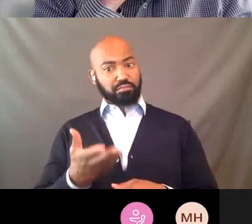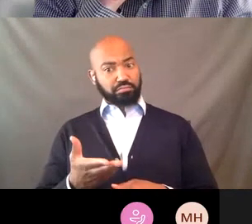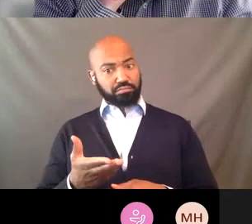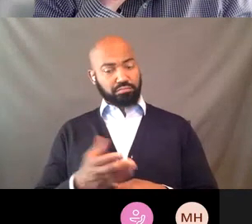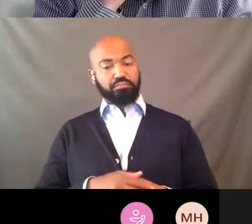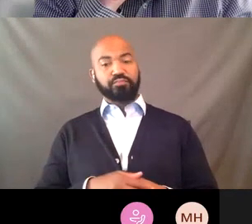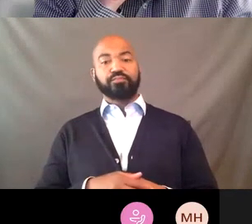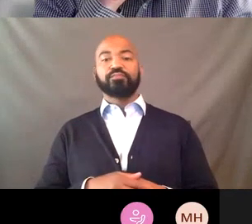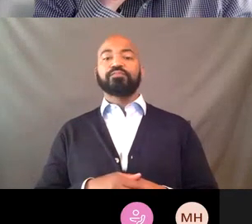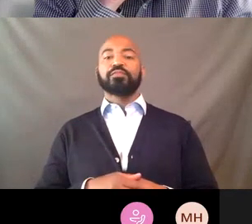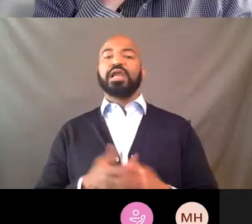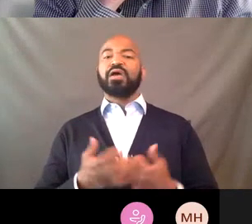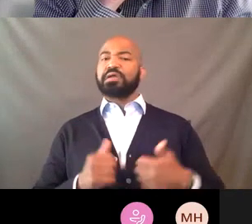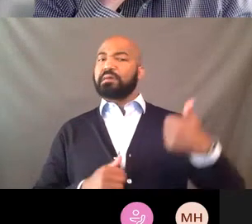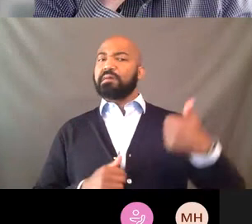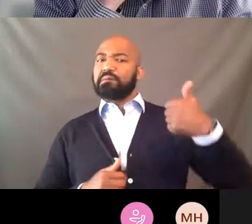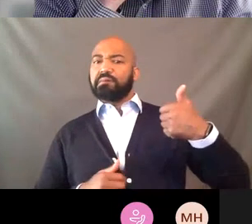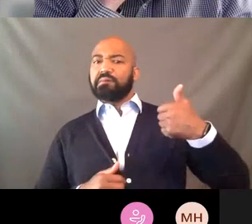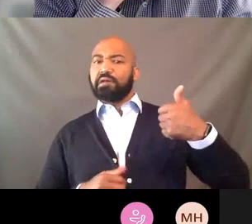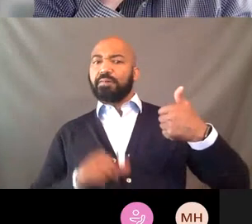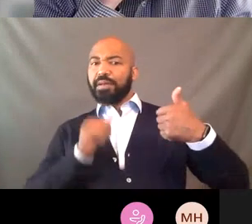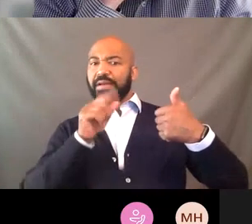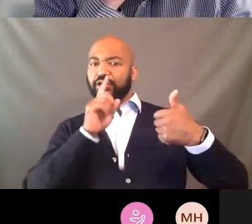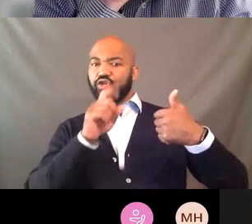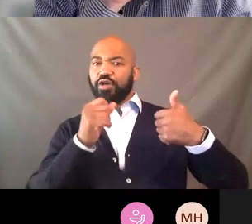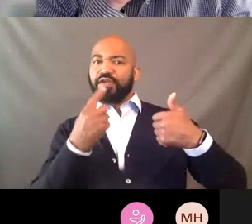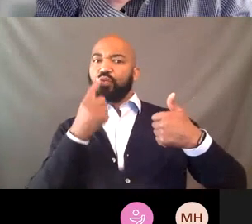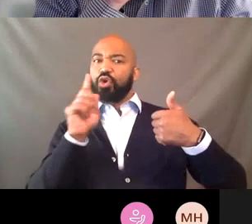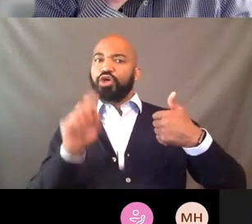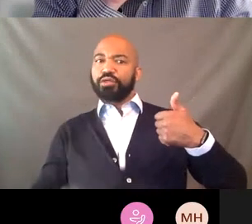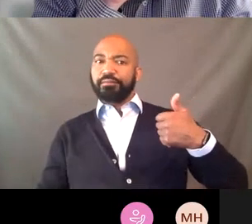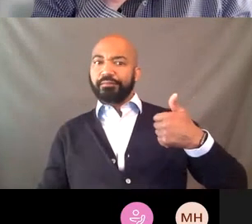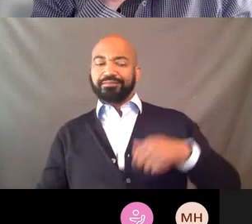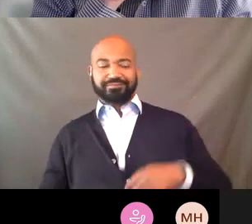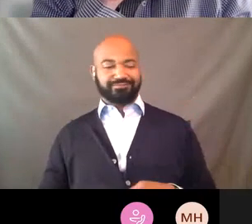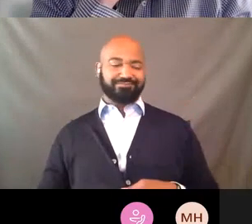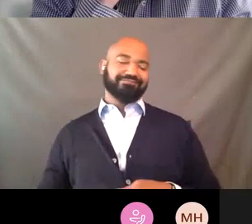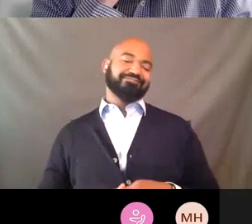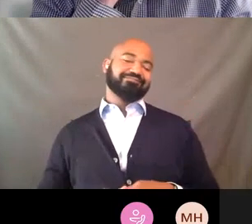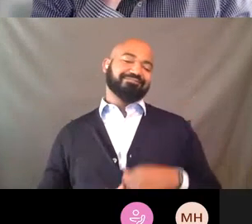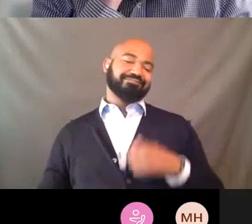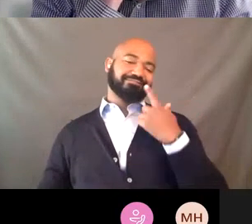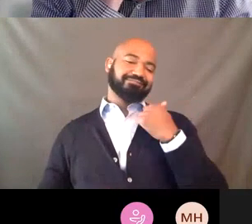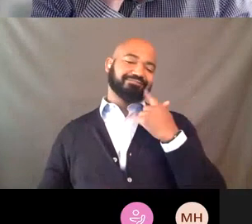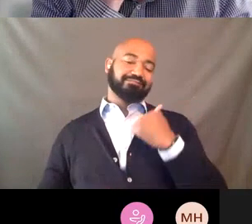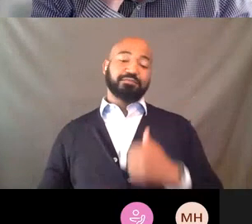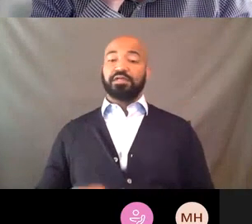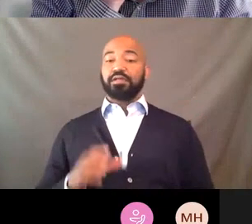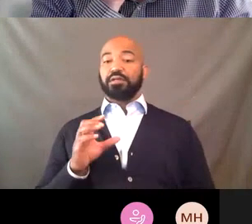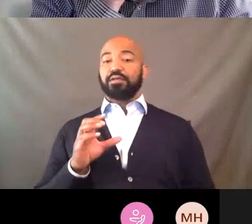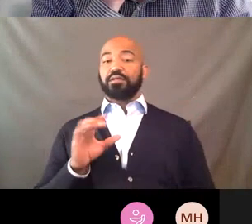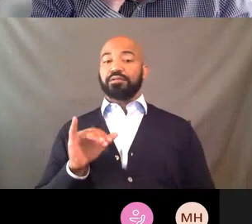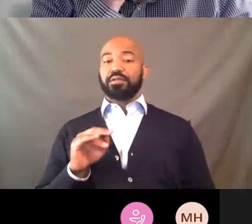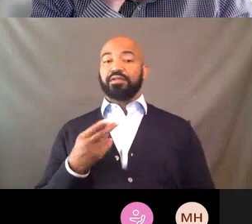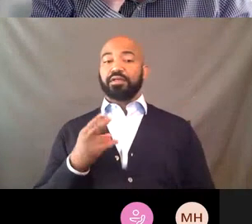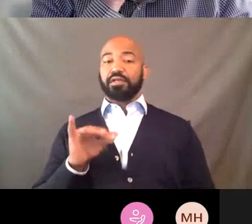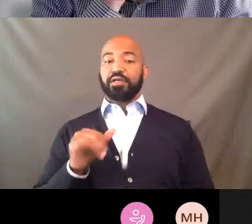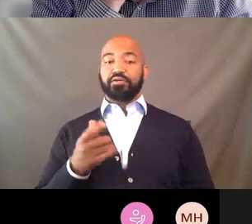I was trying to give you a thumbs up. I'm not sure if it worked. Okay, cool. Cynthia, are you still with us?